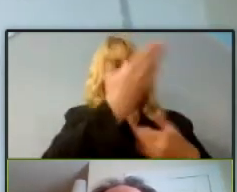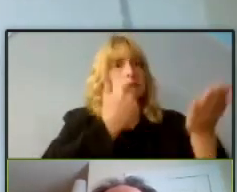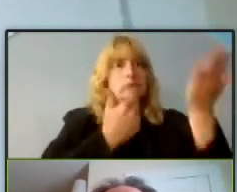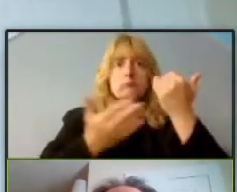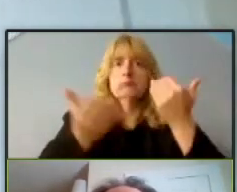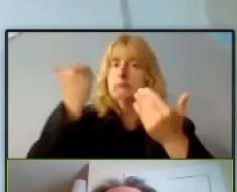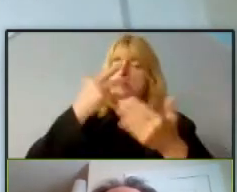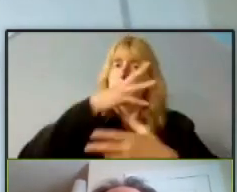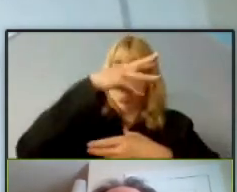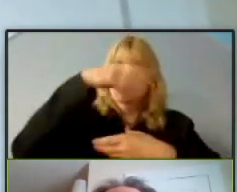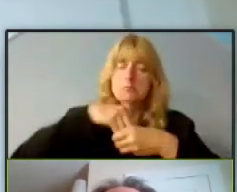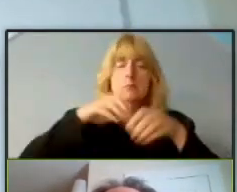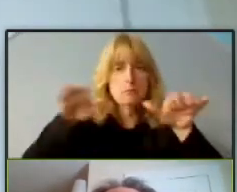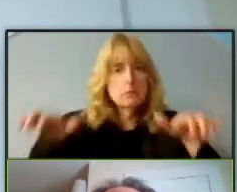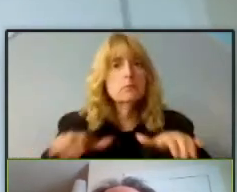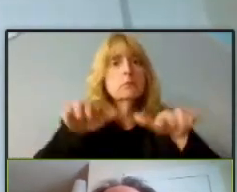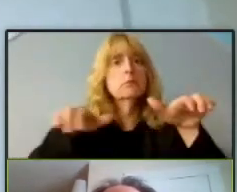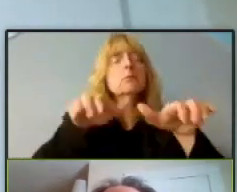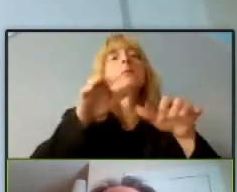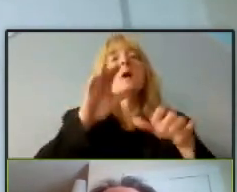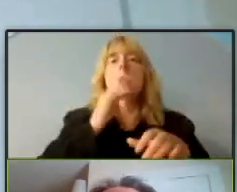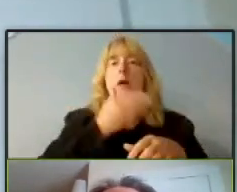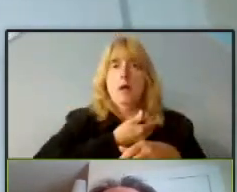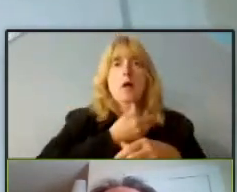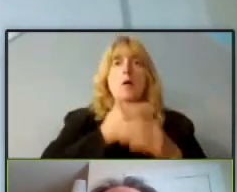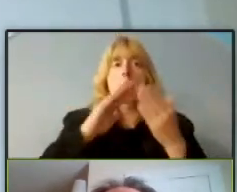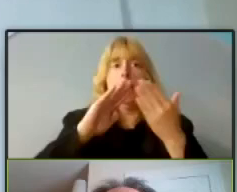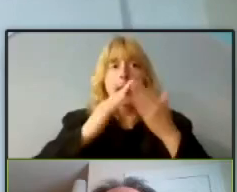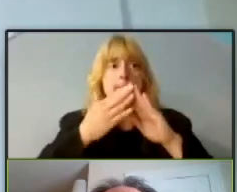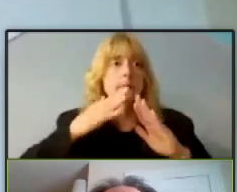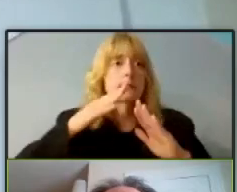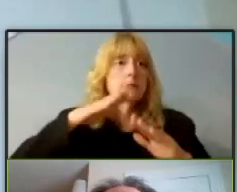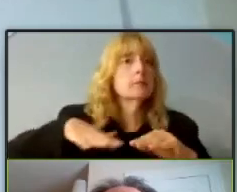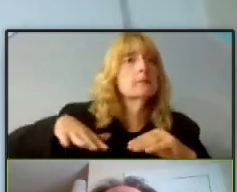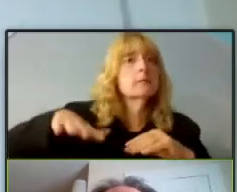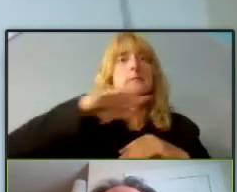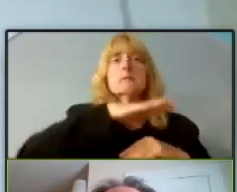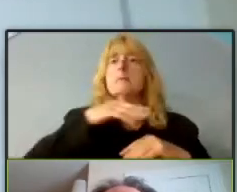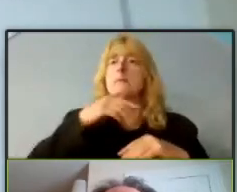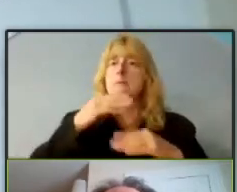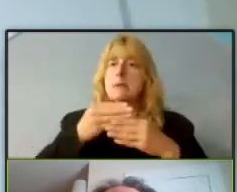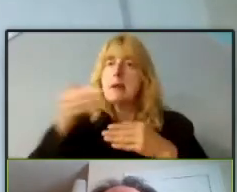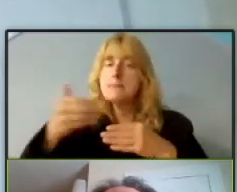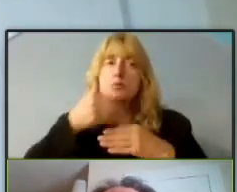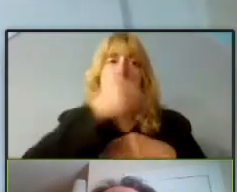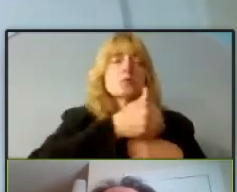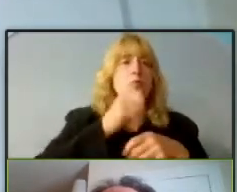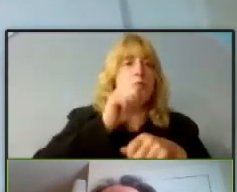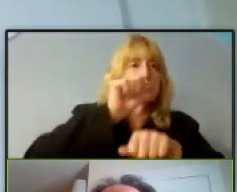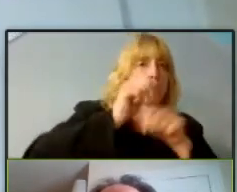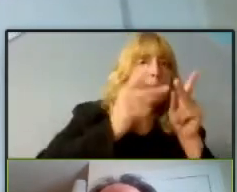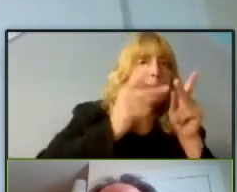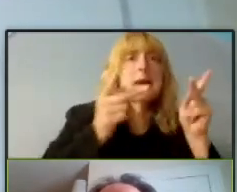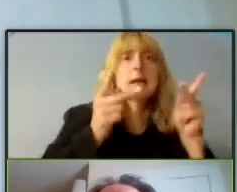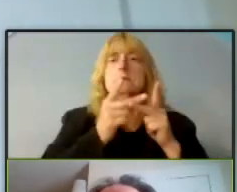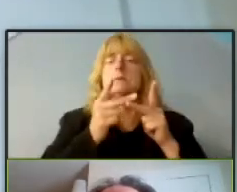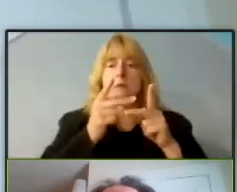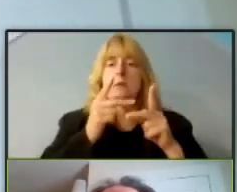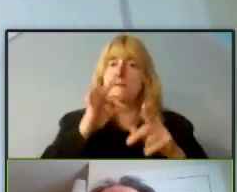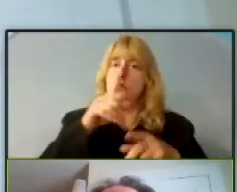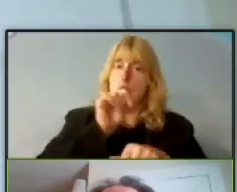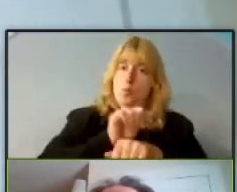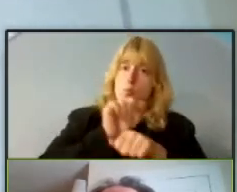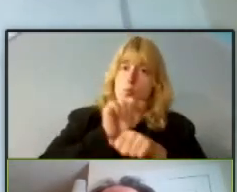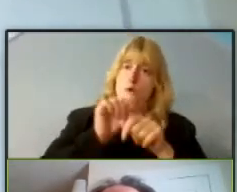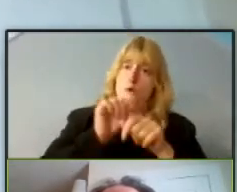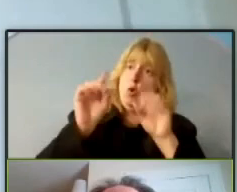families, faith community, neighborhoods, and workplaces. If we work in an organization where the leadership is predominantly white,